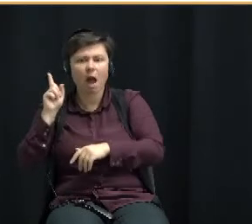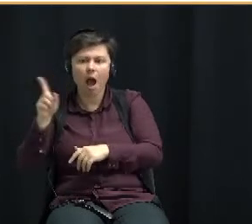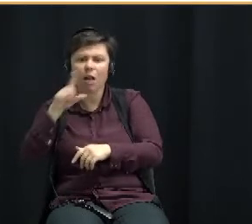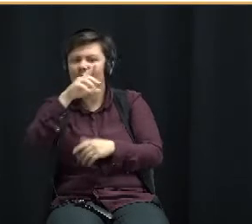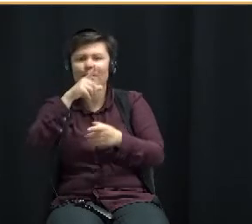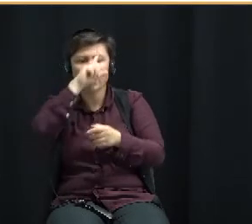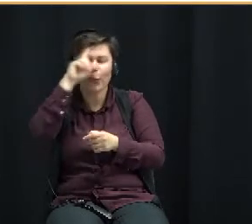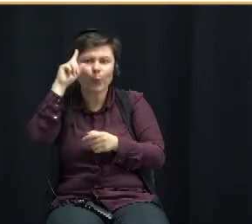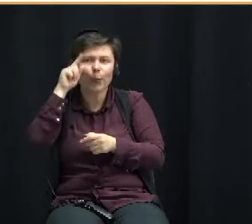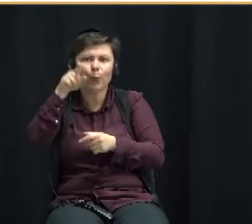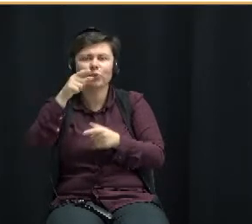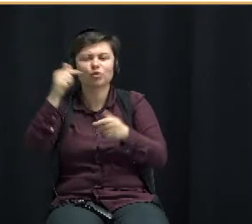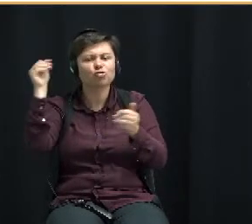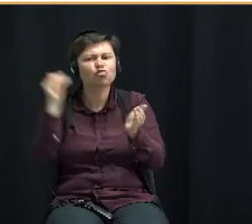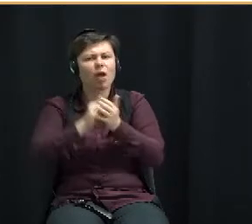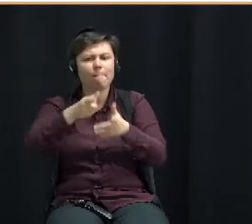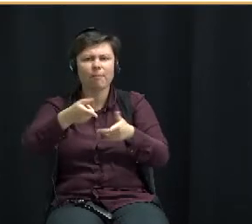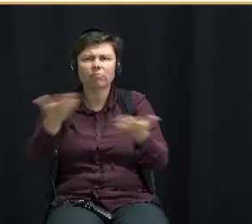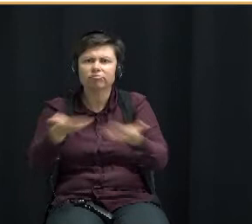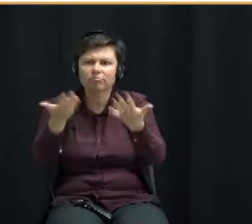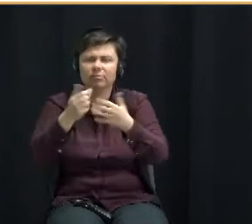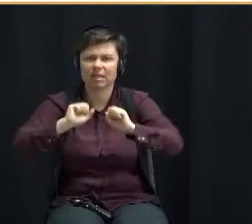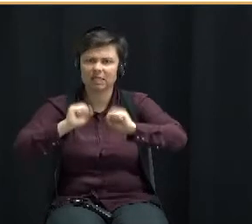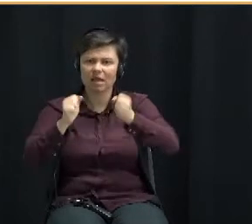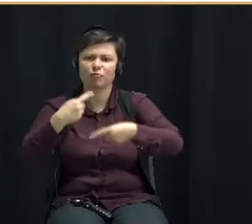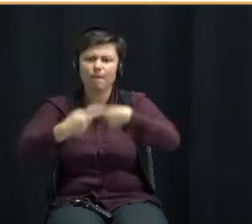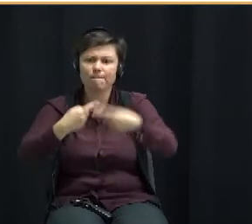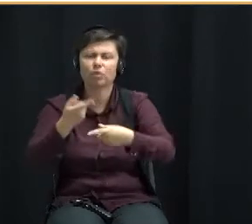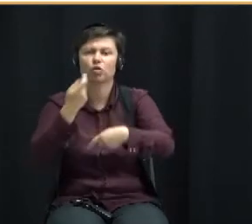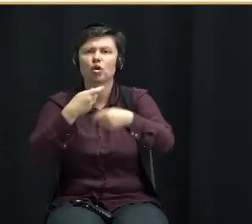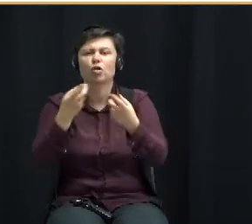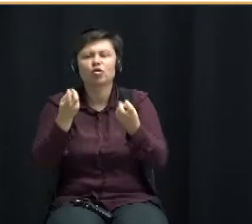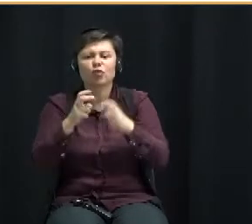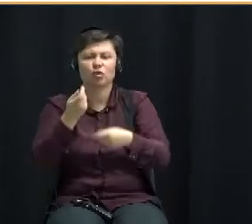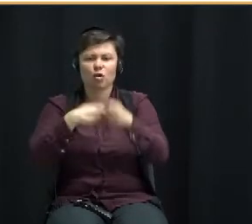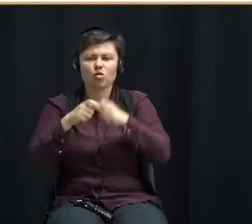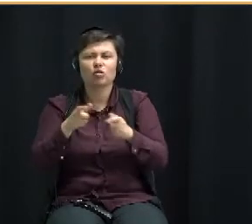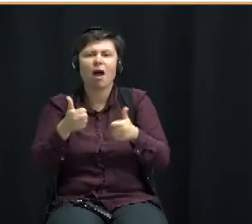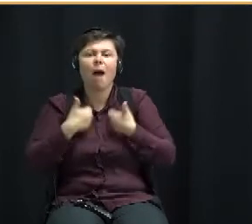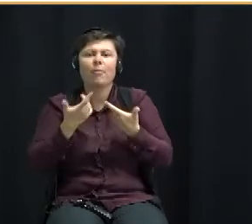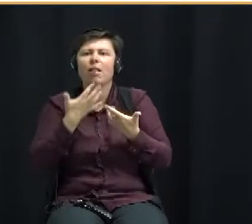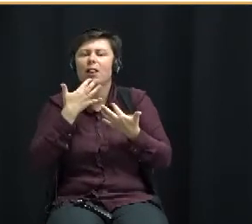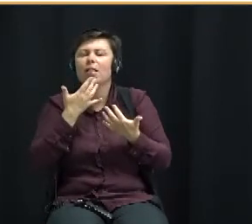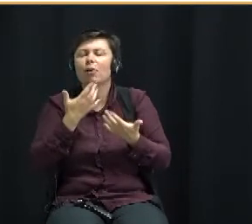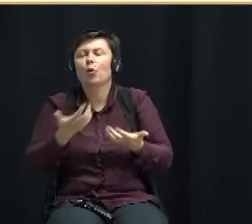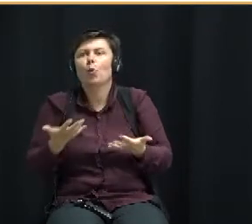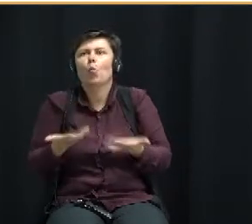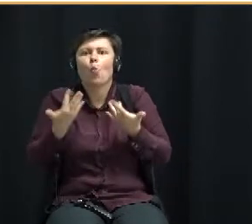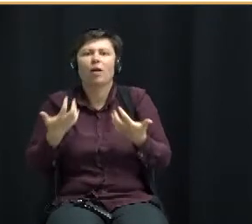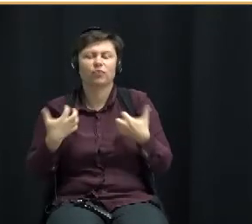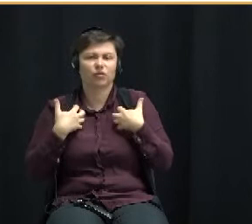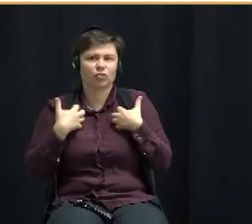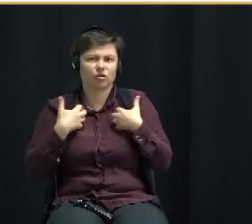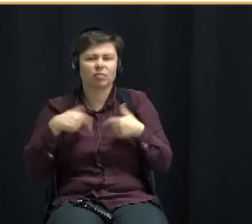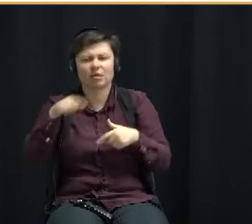involved in the process, because we cannot imagine what it's like to be you and me, and that's